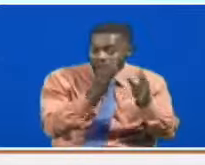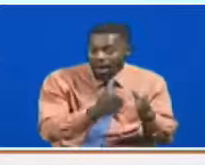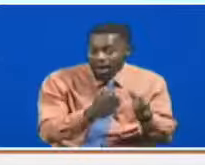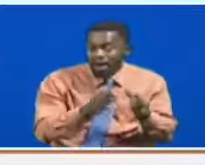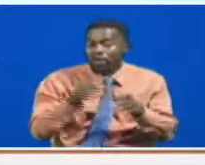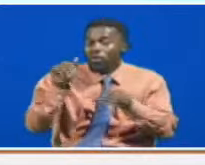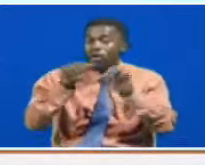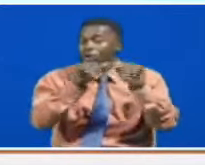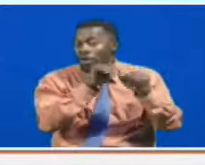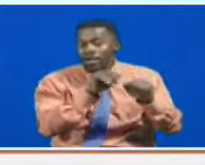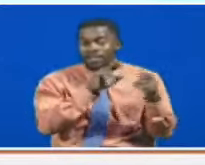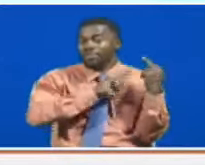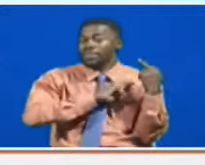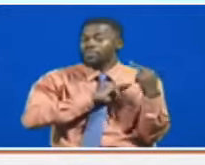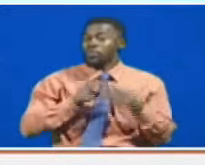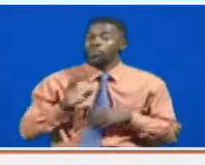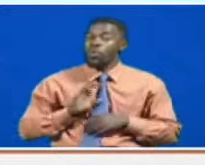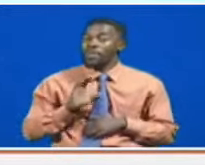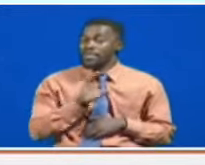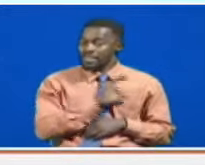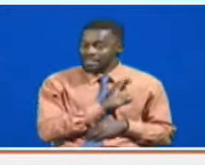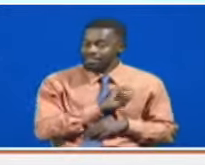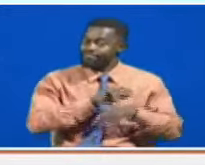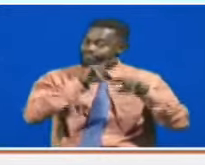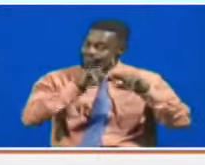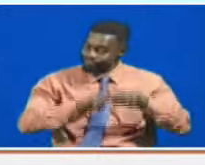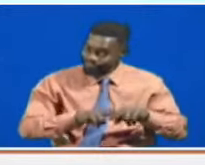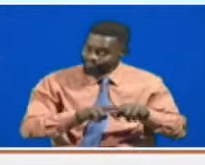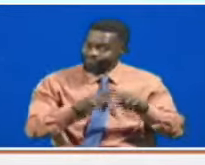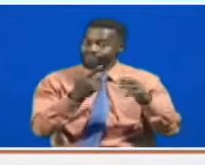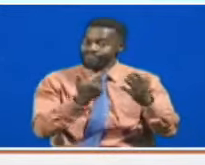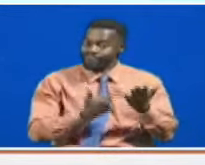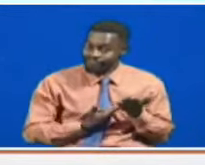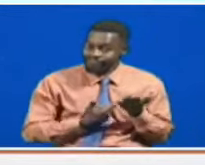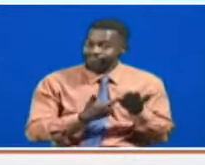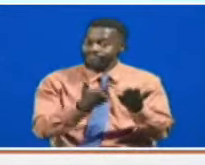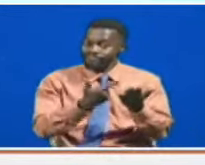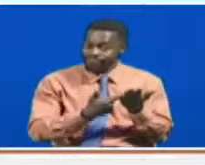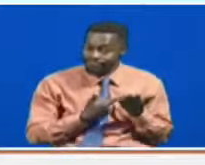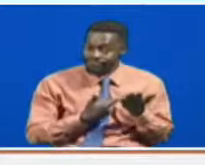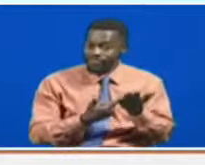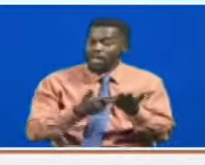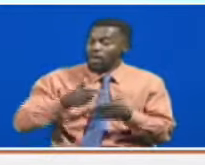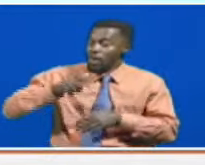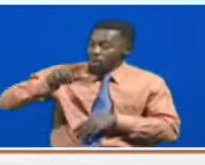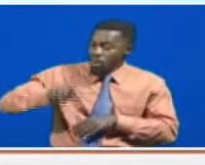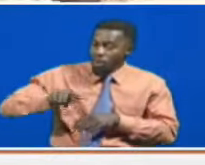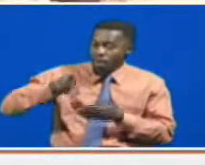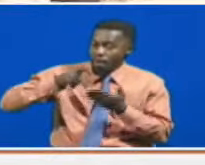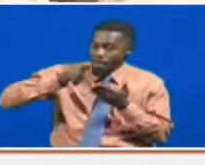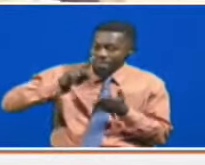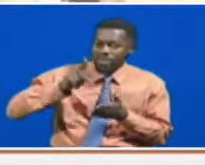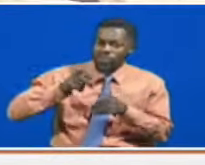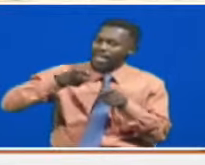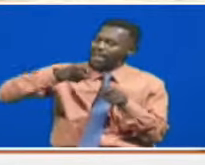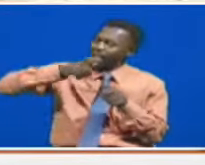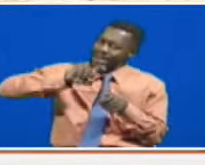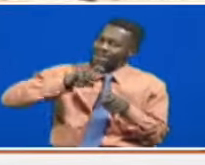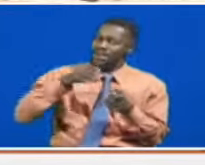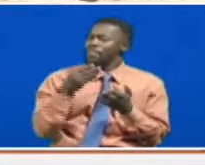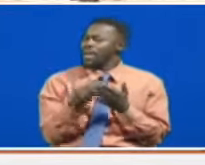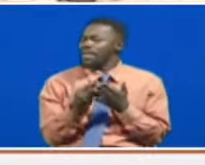inahusika na waketi chini minimum wage tuongeze at